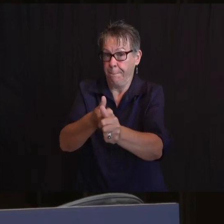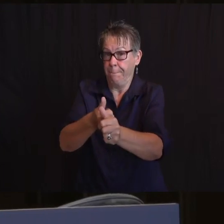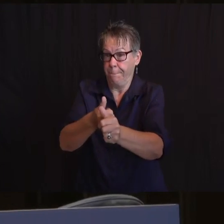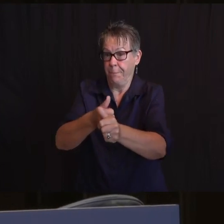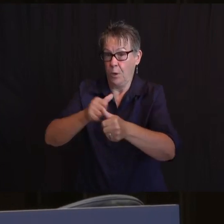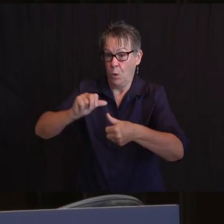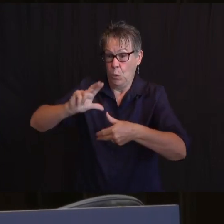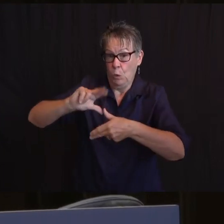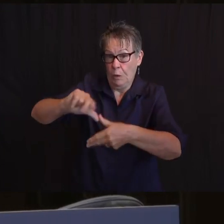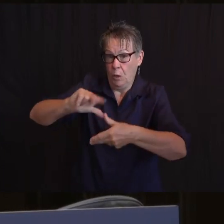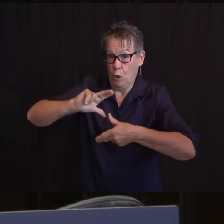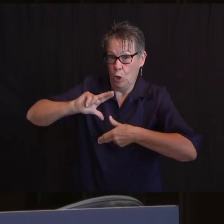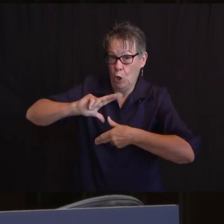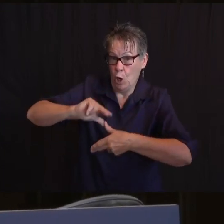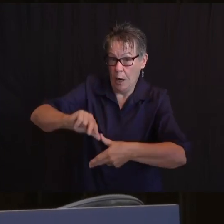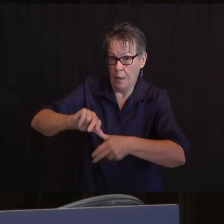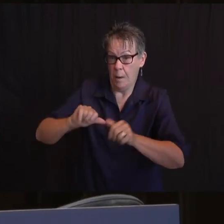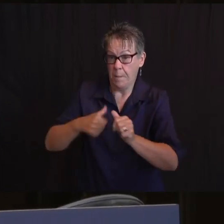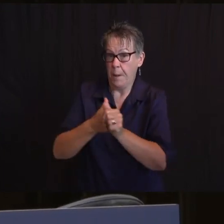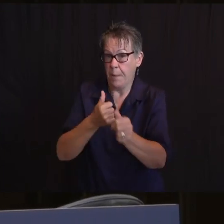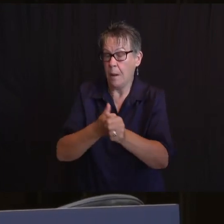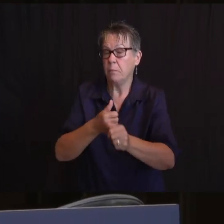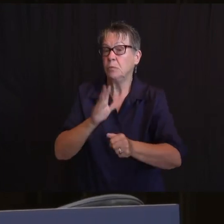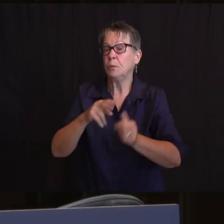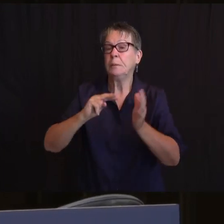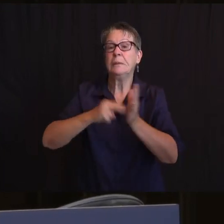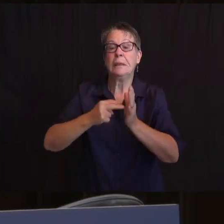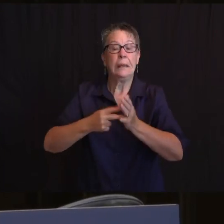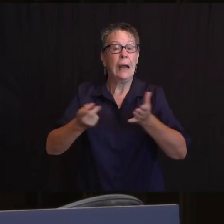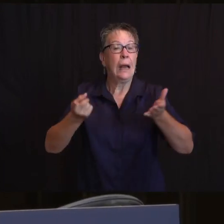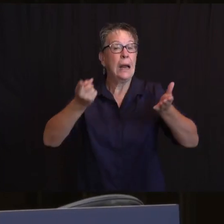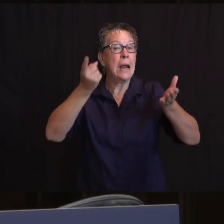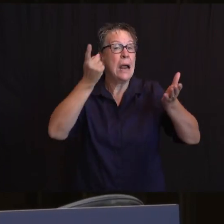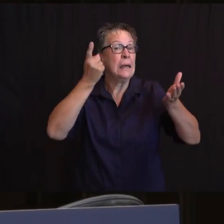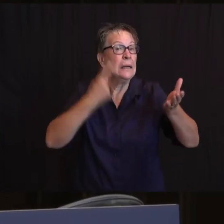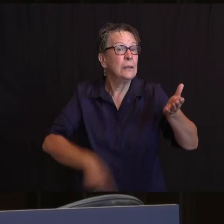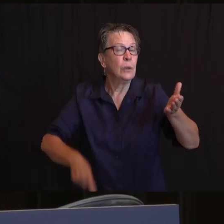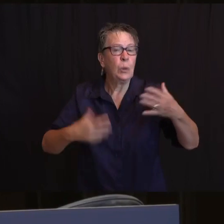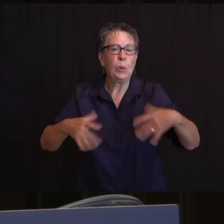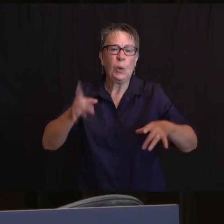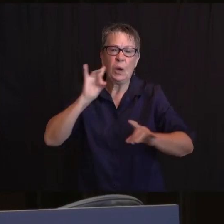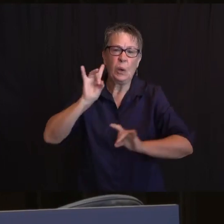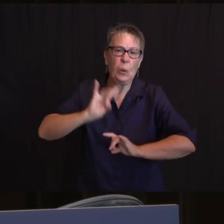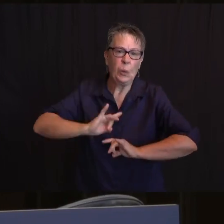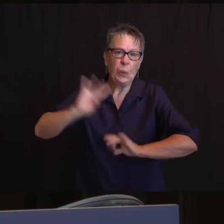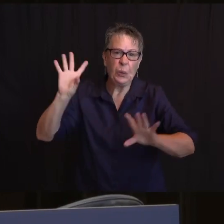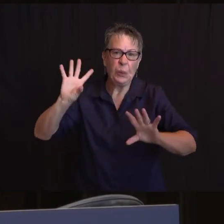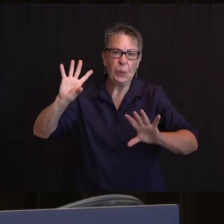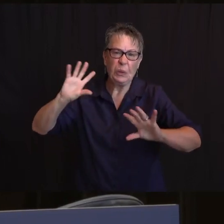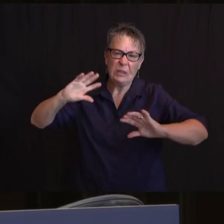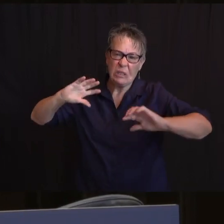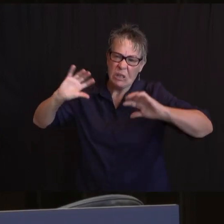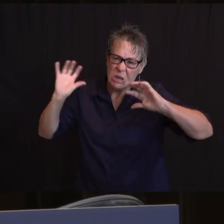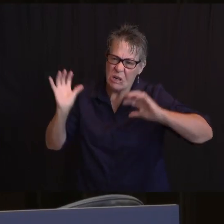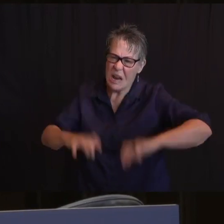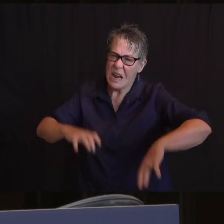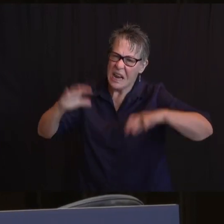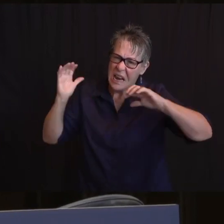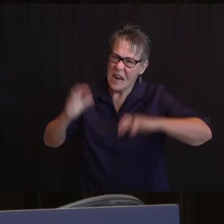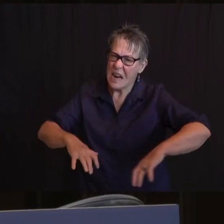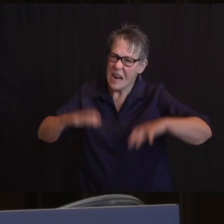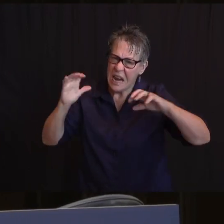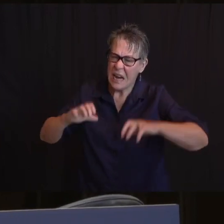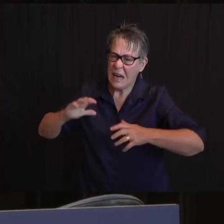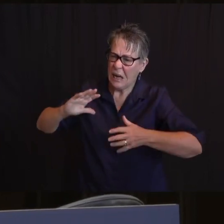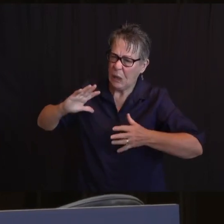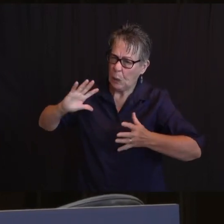some heavy rain issues for us when they form up and head northeast. So OEM continues to monitor that with the National Weather